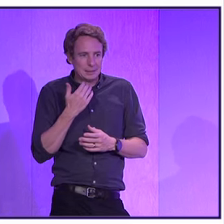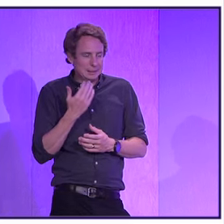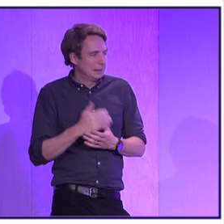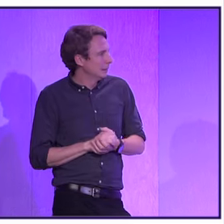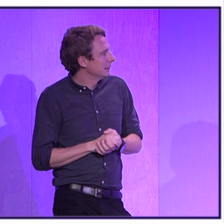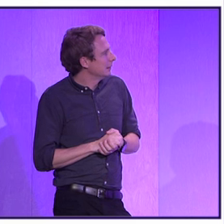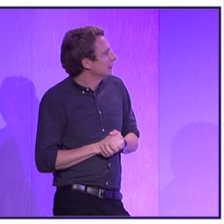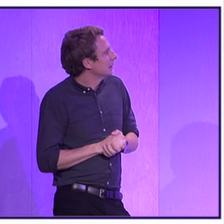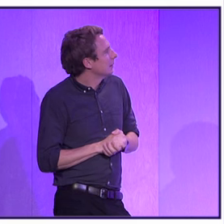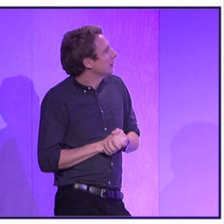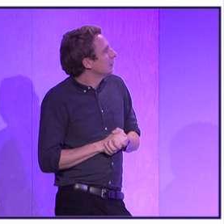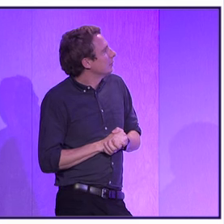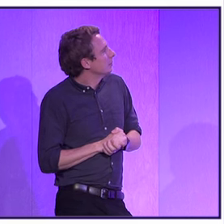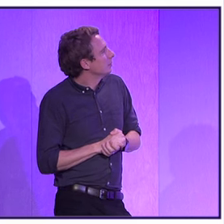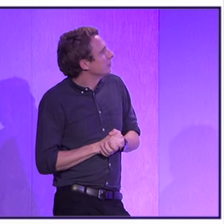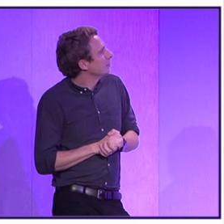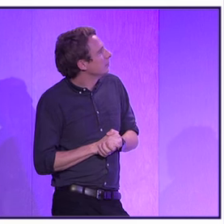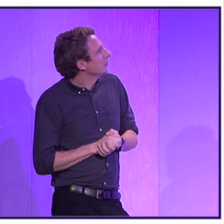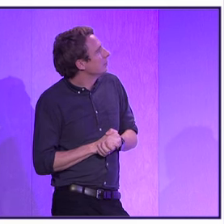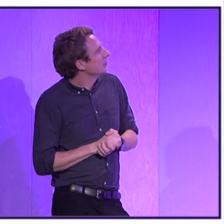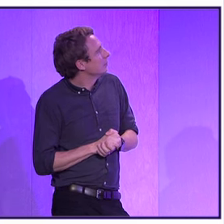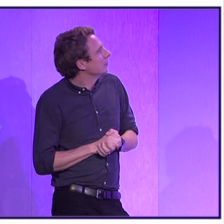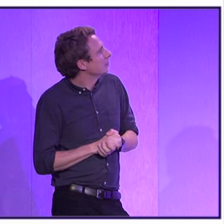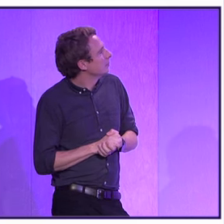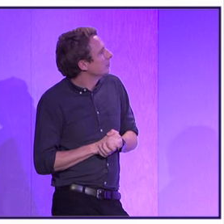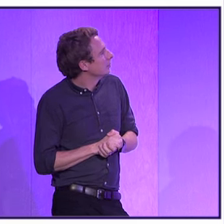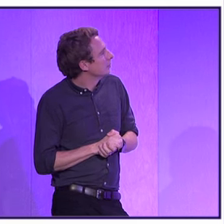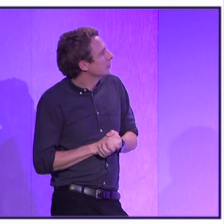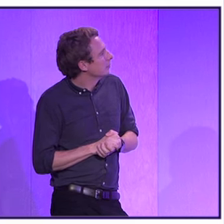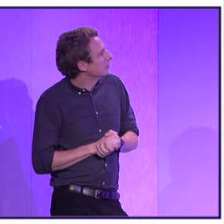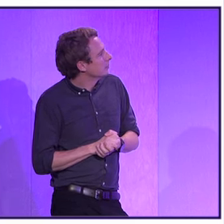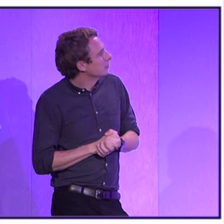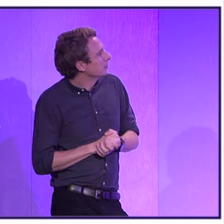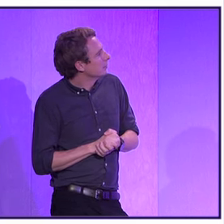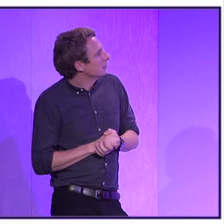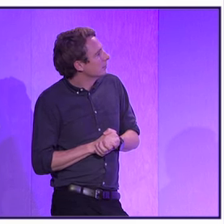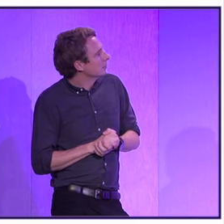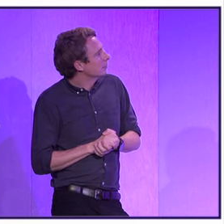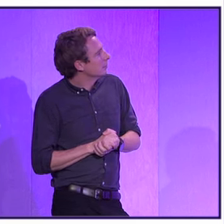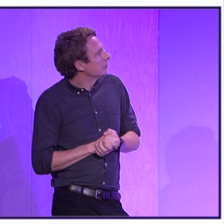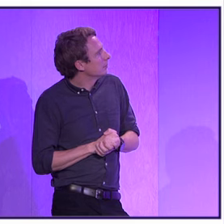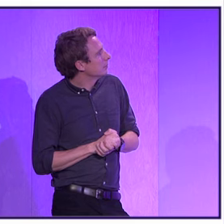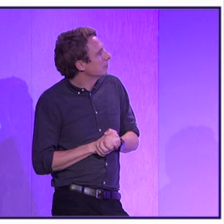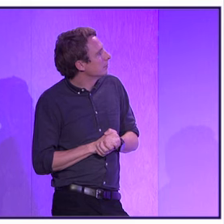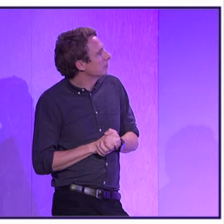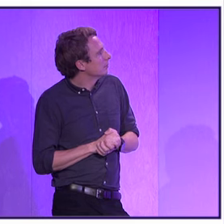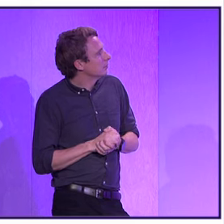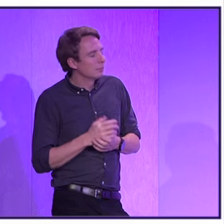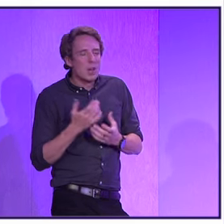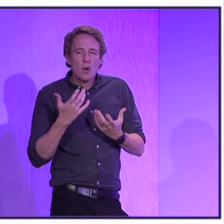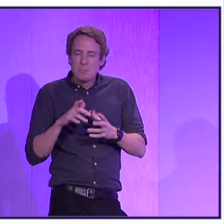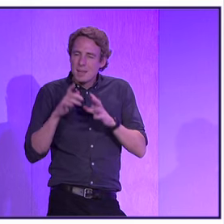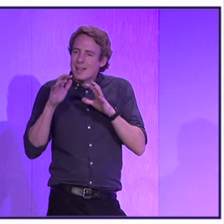not really. I'll give you one today. We've already had a few. We've had code review, haven't we? I'm going to give you